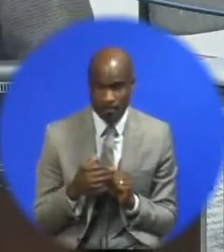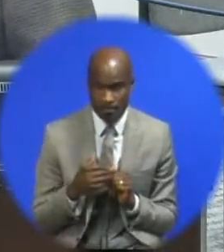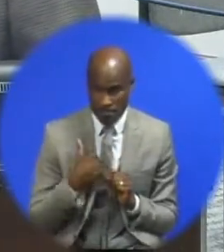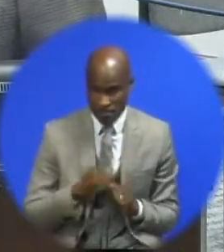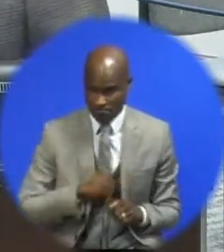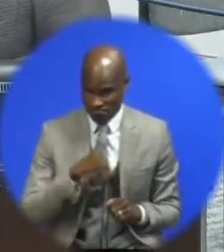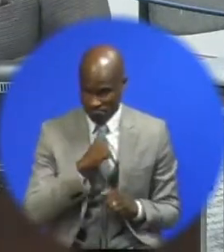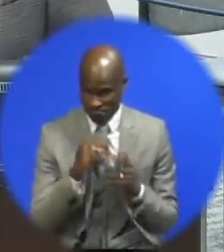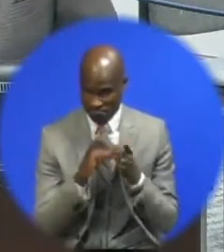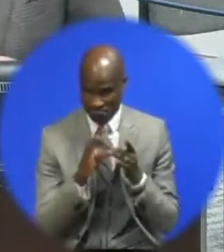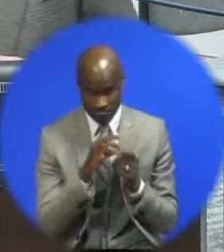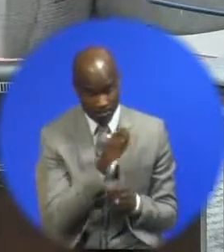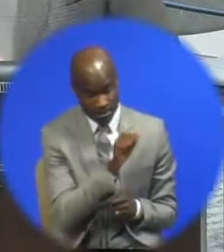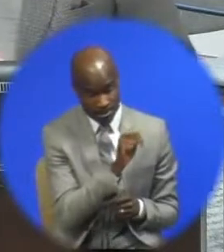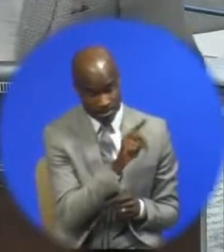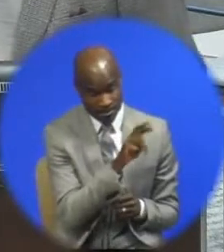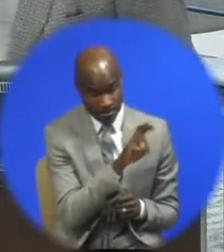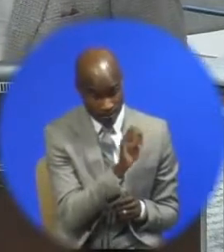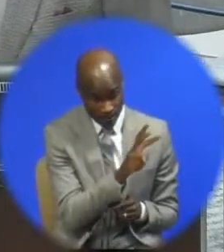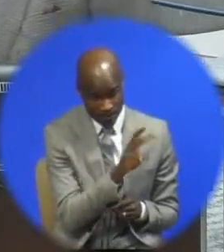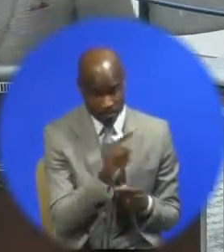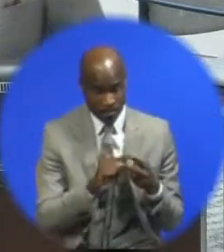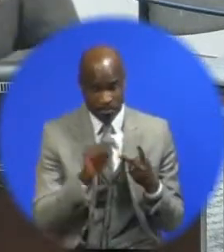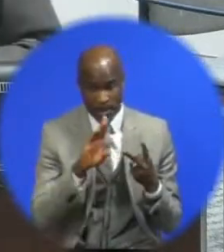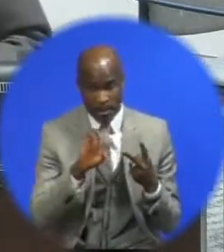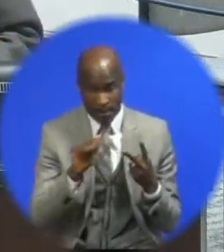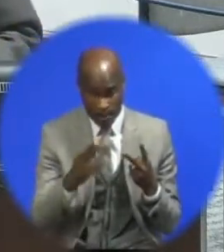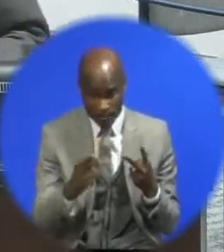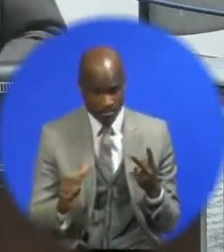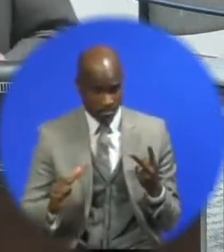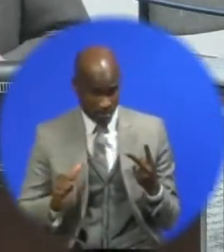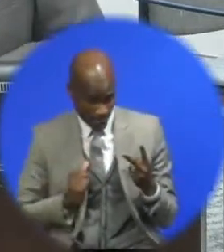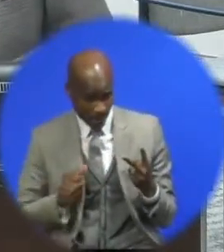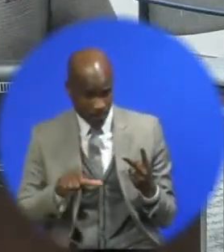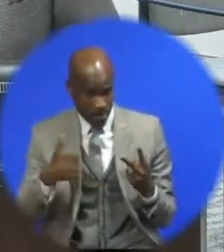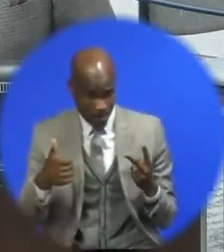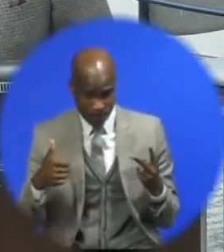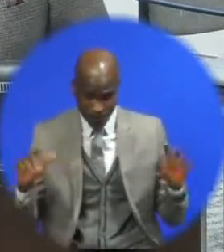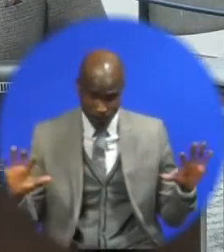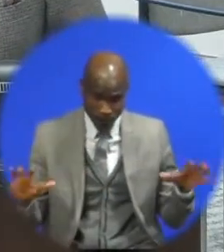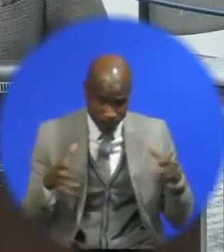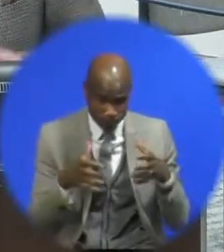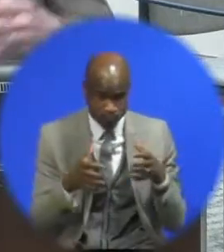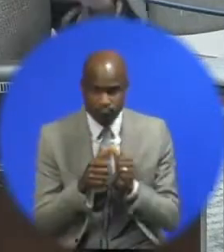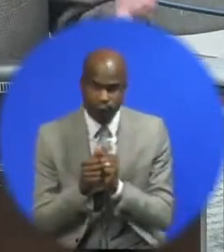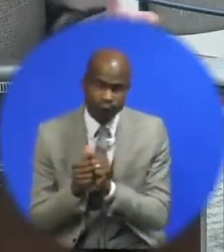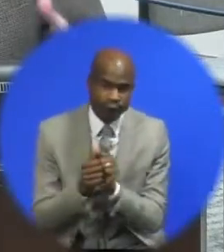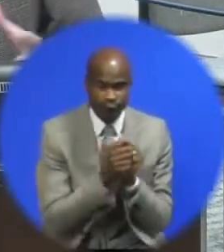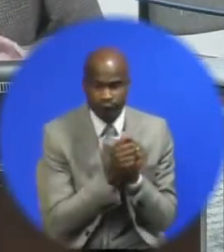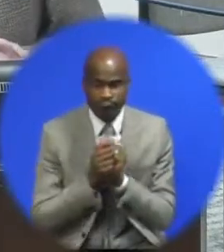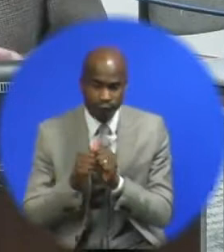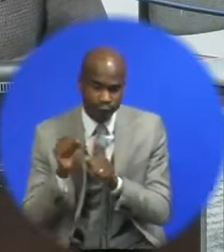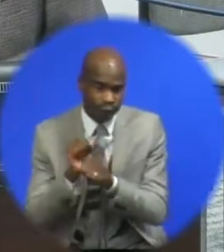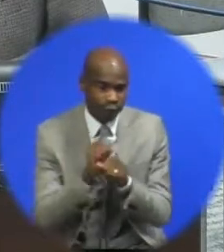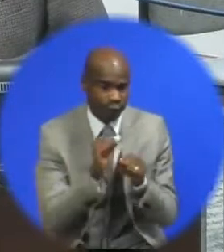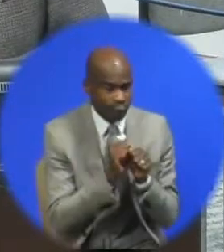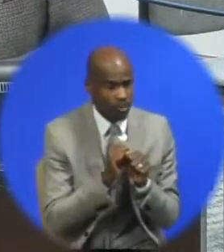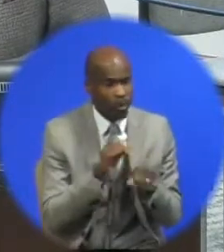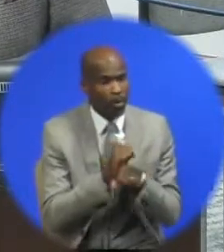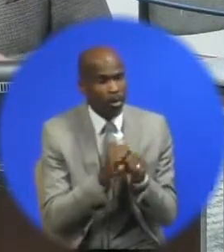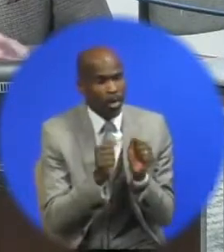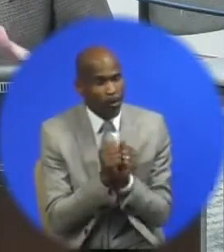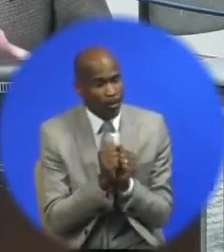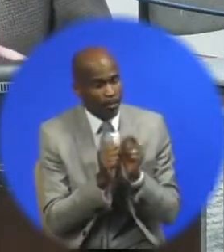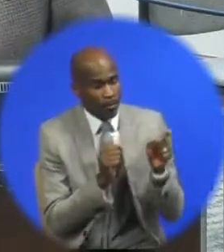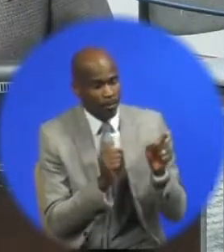Andrew and Beth and myself and many others have come together and working with the Mountains of the Sea Trail,